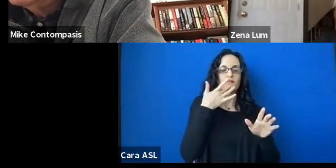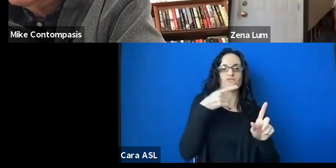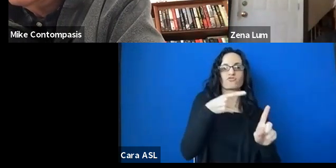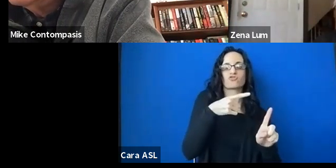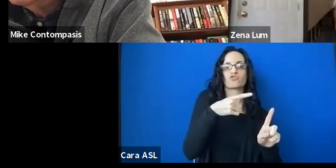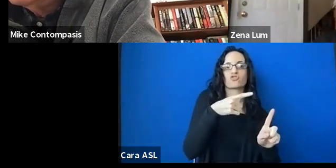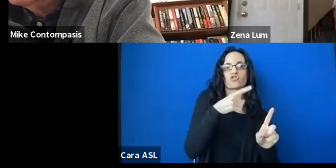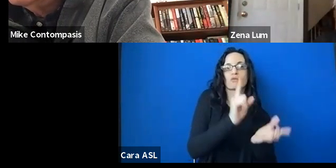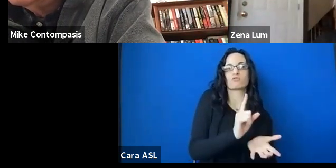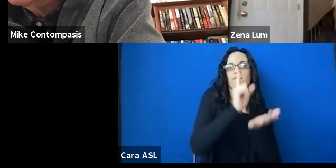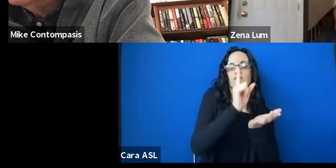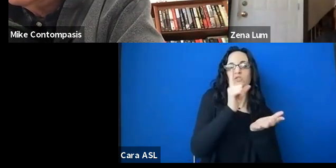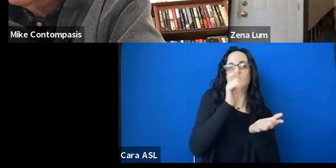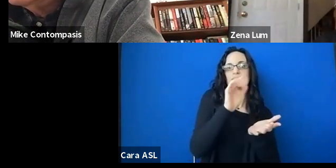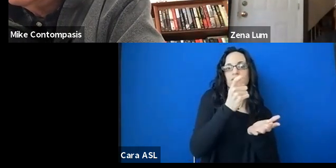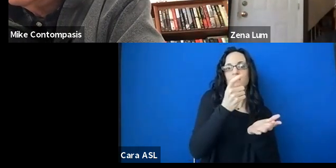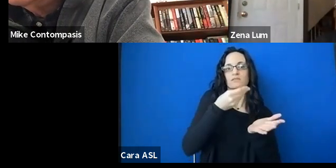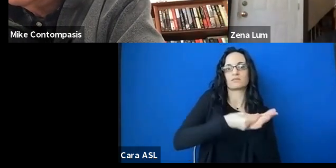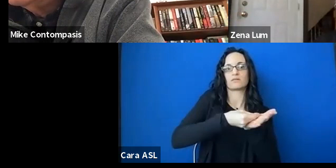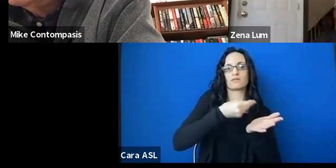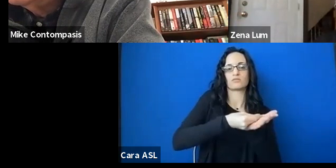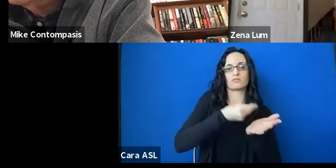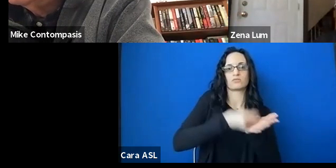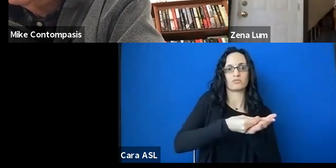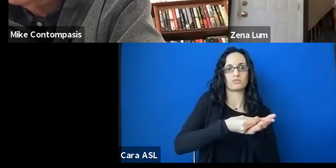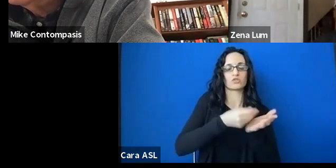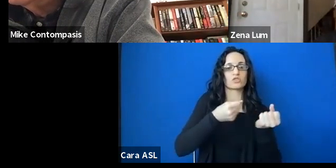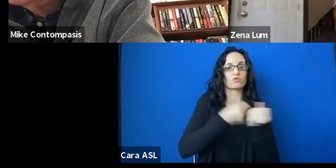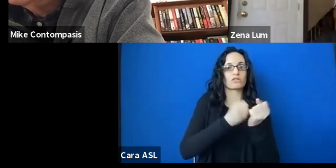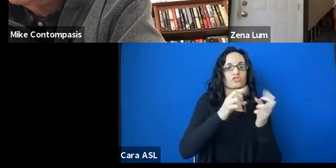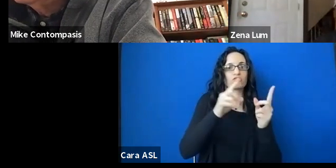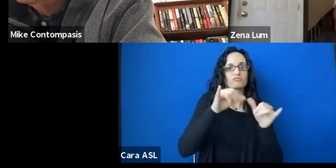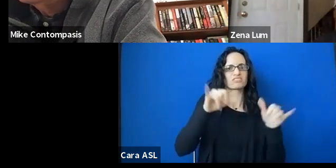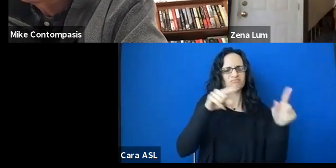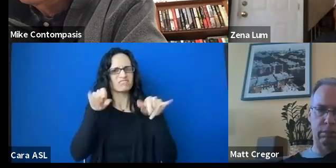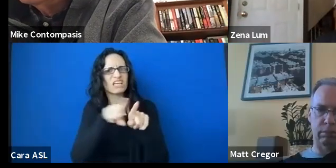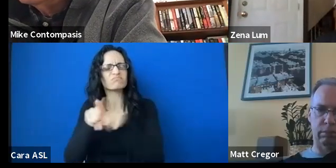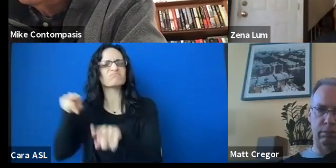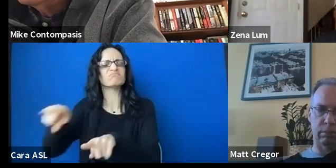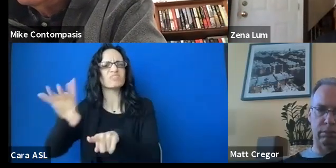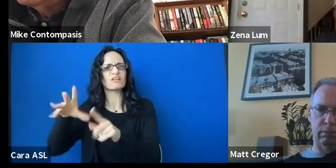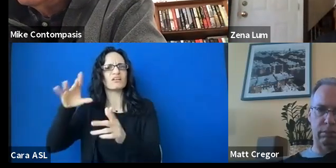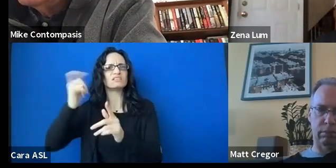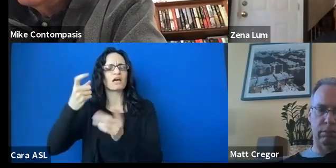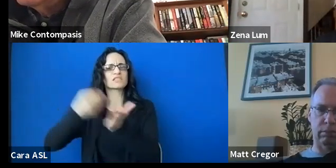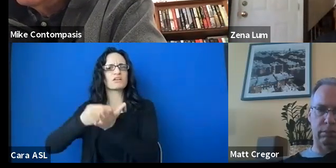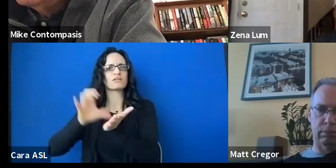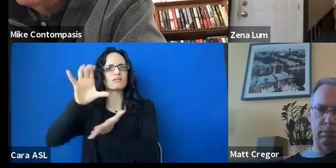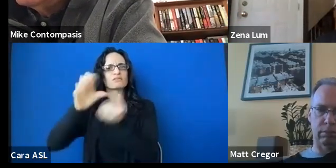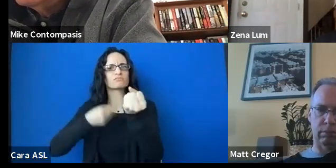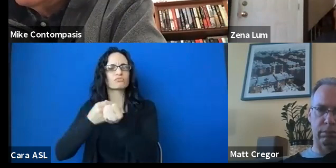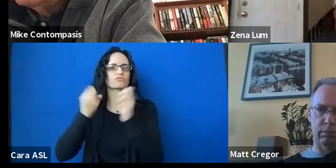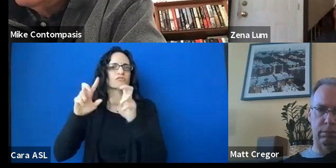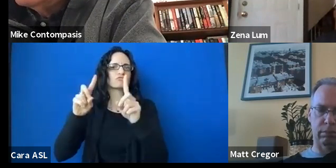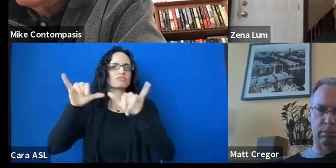tax dollars also support an educational system that should serve all. Thank you for your hard work that you're doing, and thank you for listening